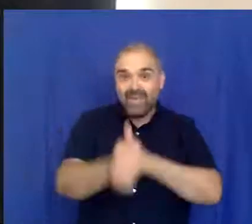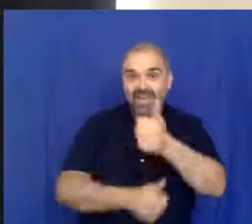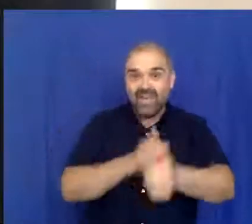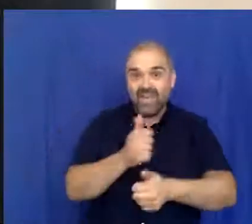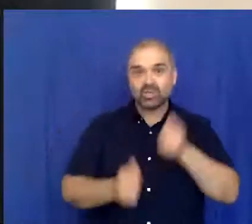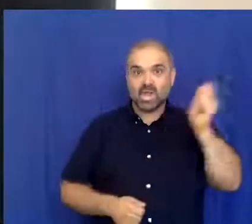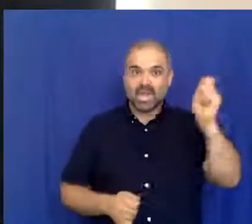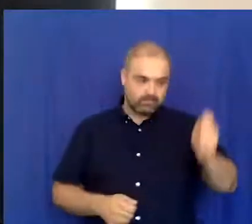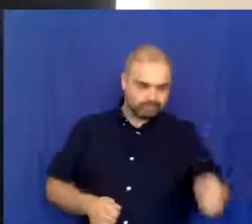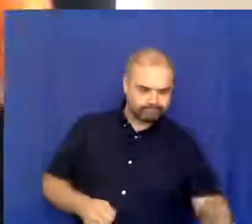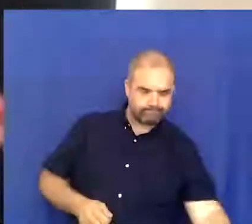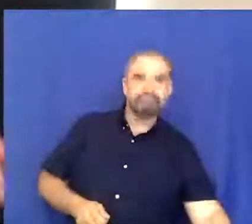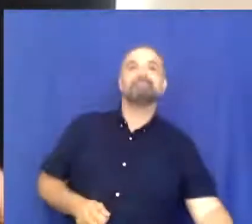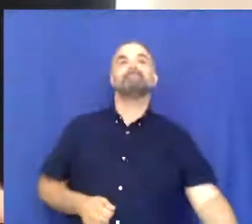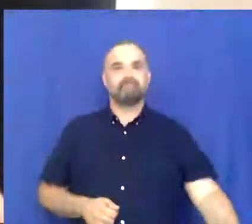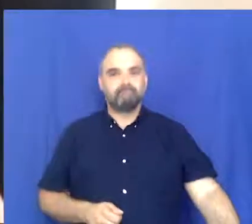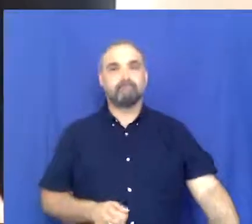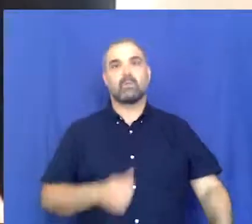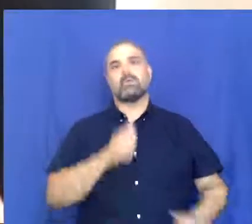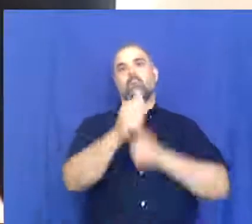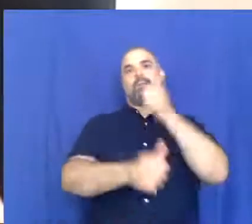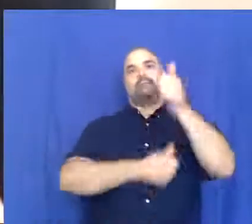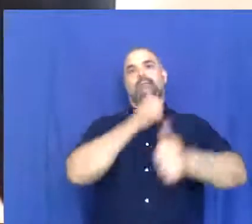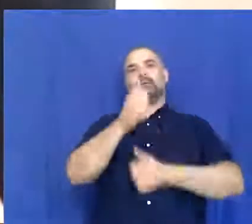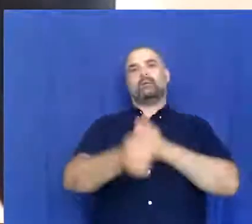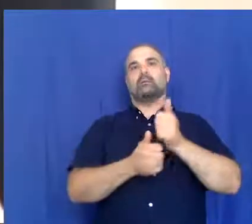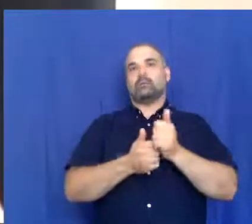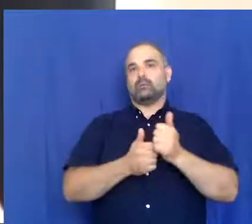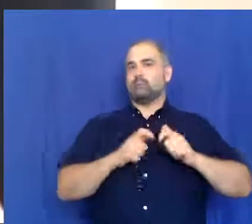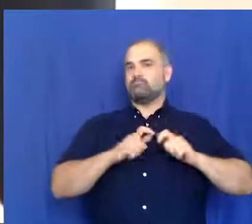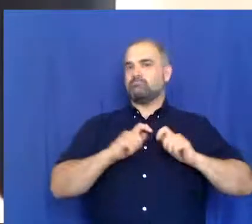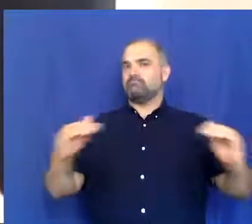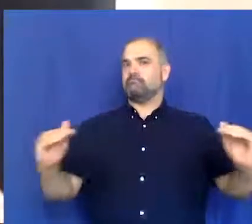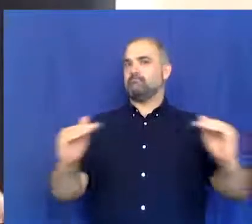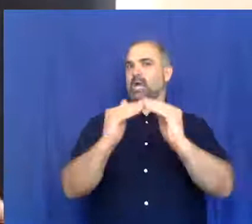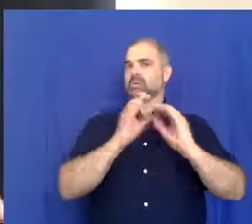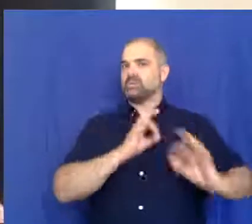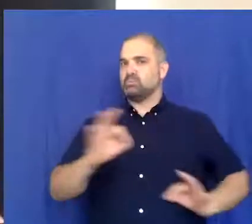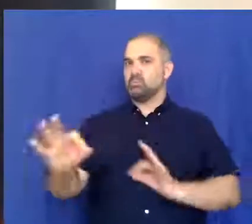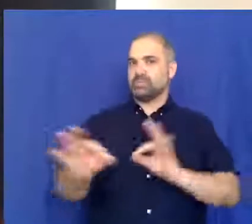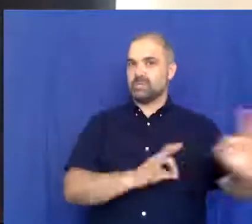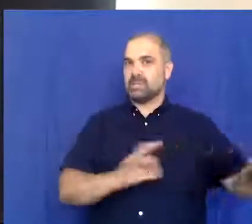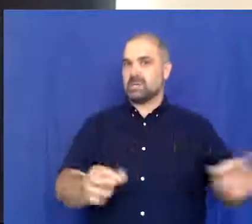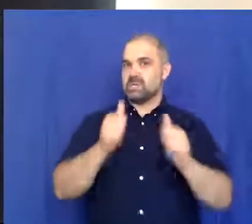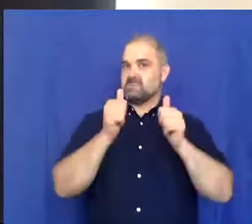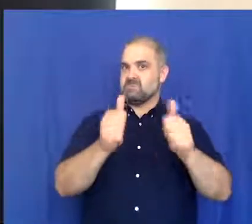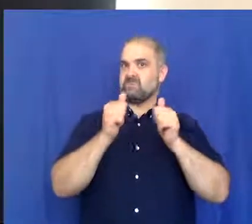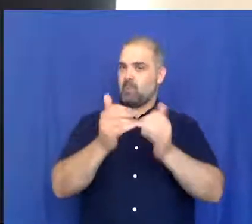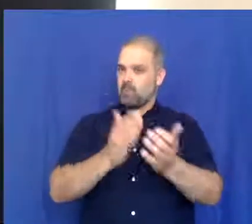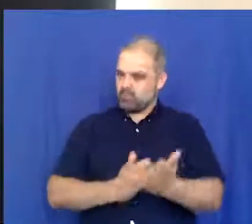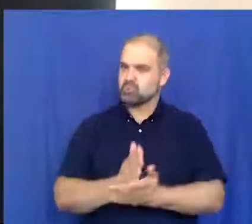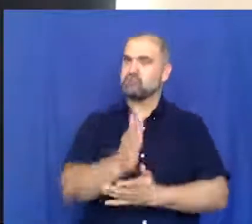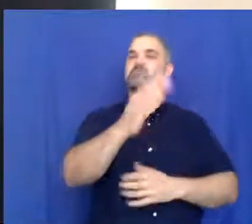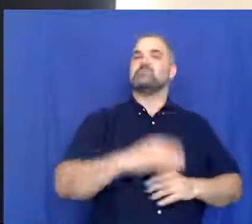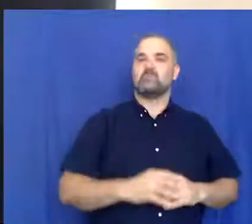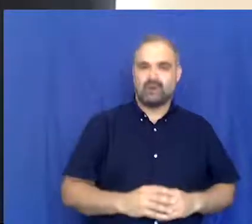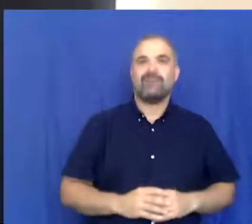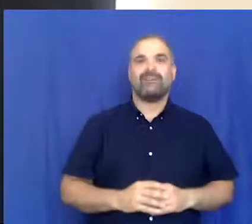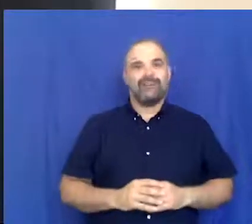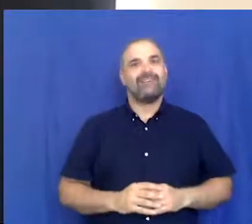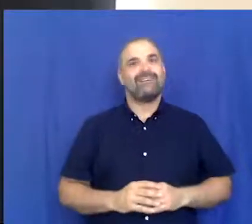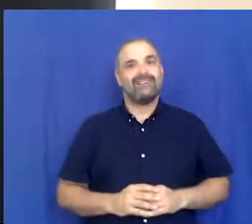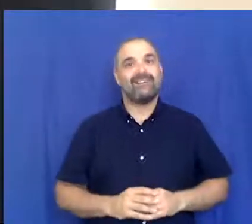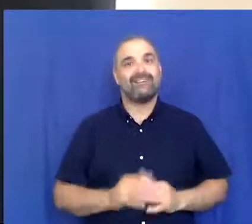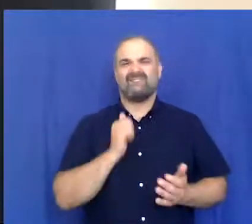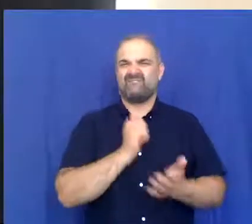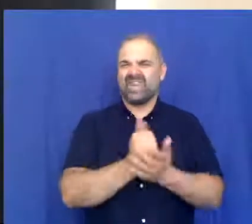Well done. Put your shaker down. Well done for keeping in time with the music all the way